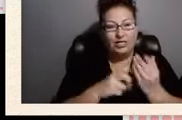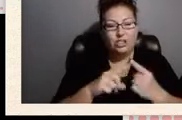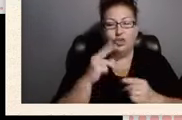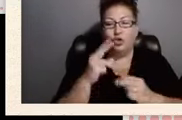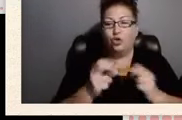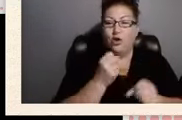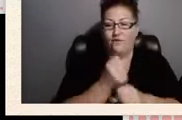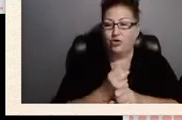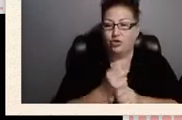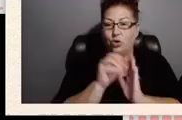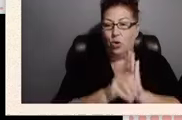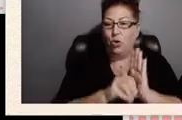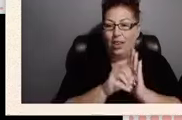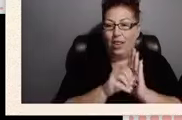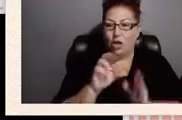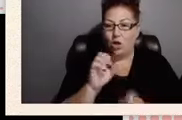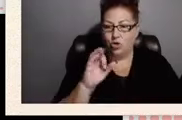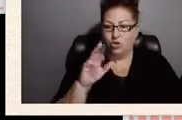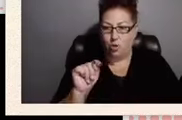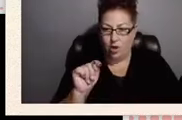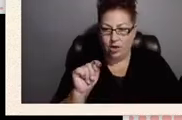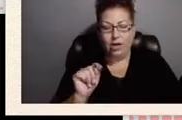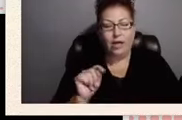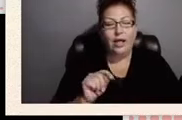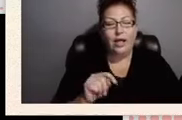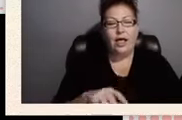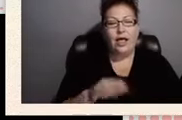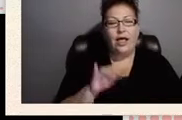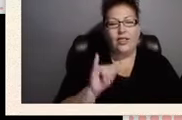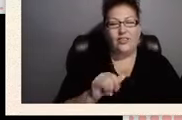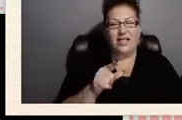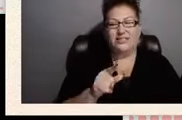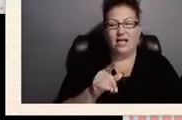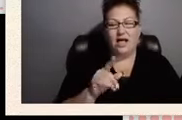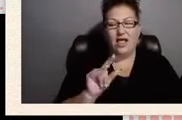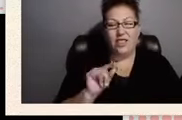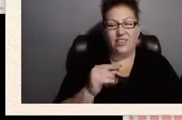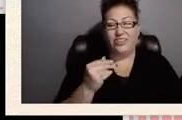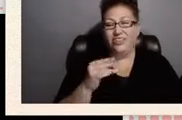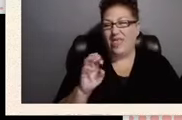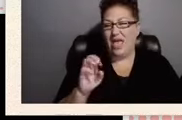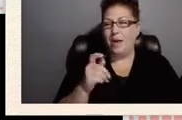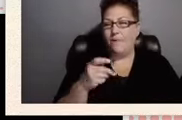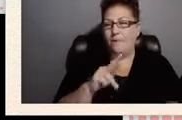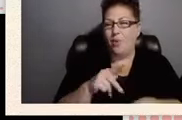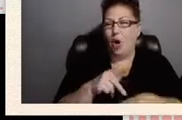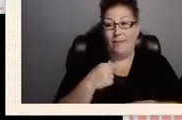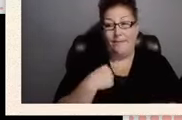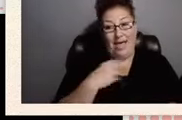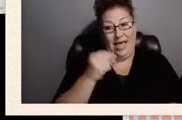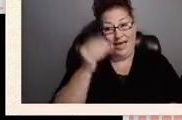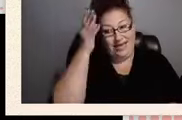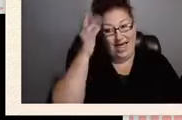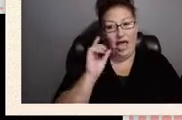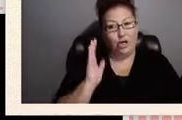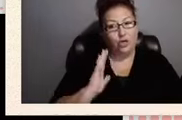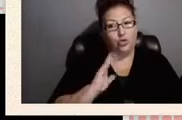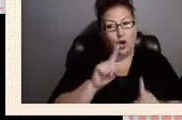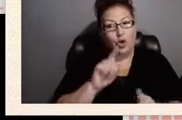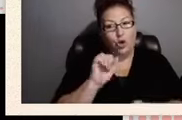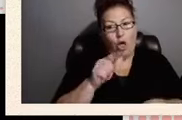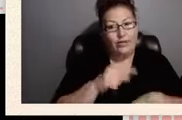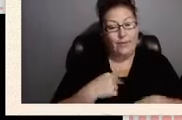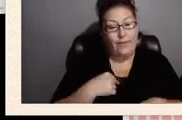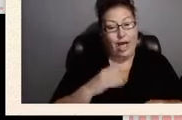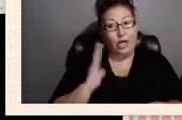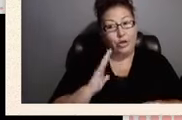Resort. And this is a theme park that me and my dad used to go to all the time. Actually, I used to skip school when I was little and